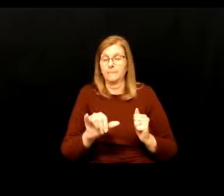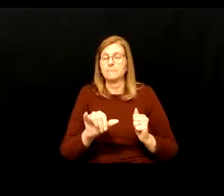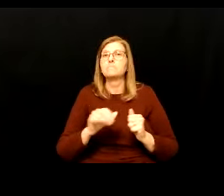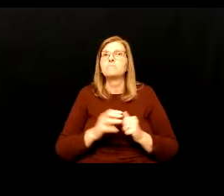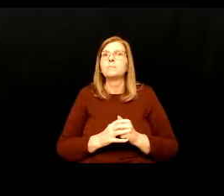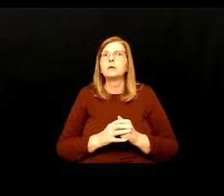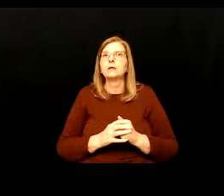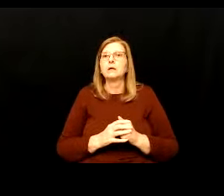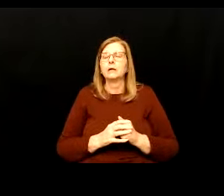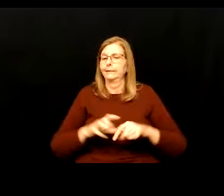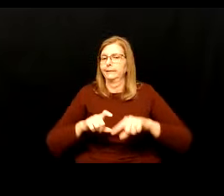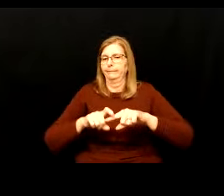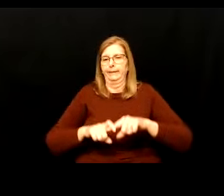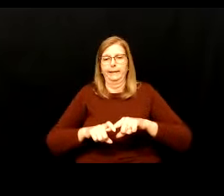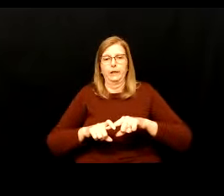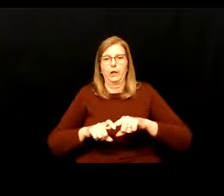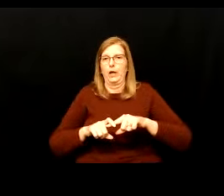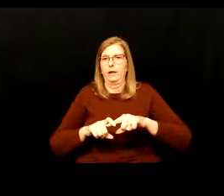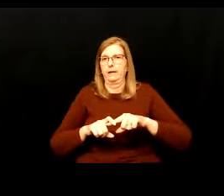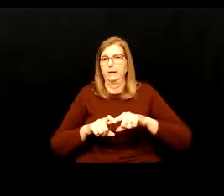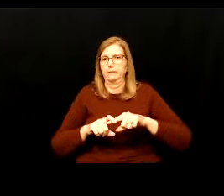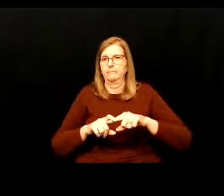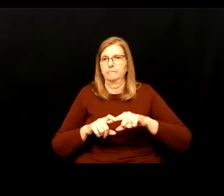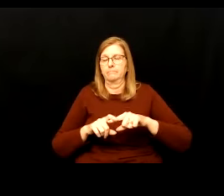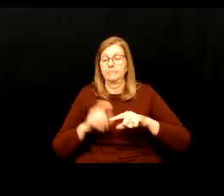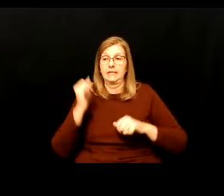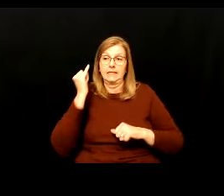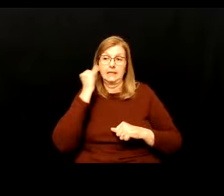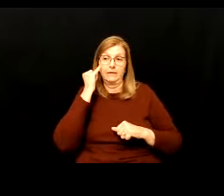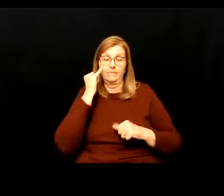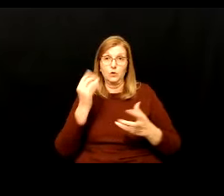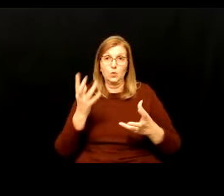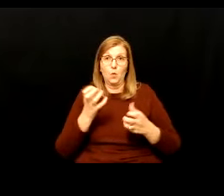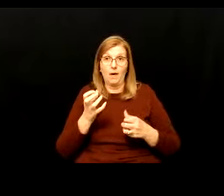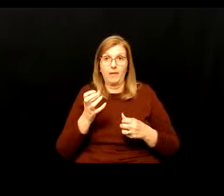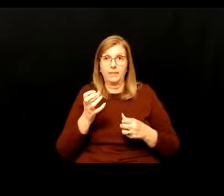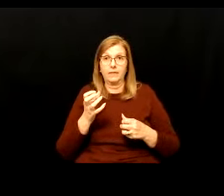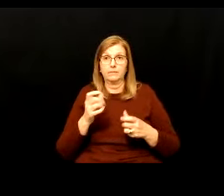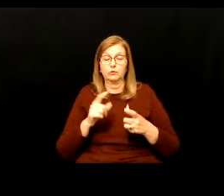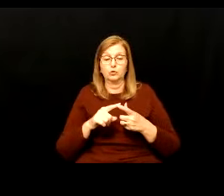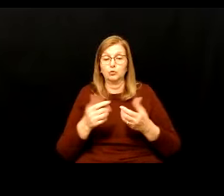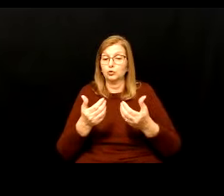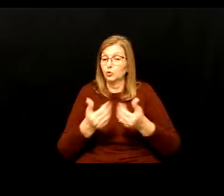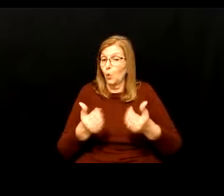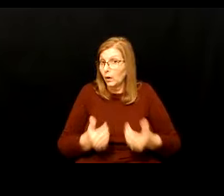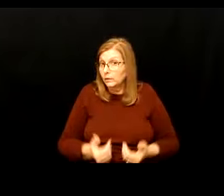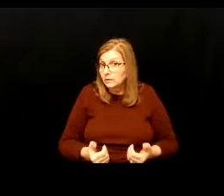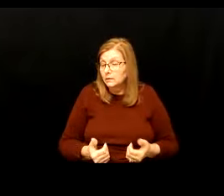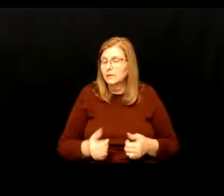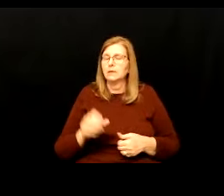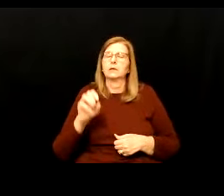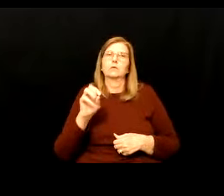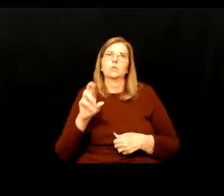And that would depend on if you're wanting them to really work on sorting or just